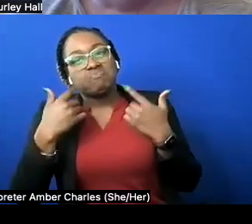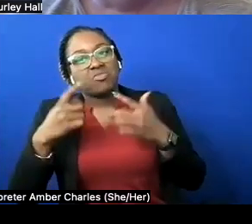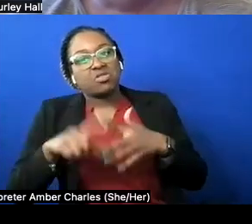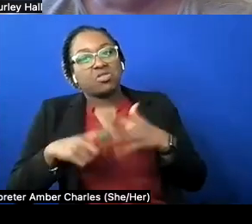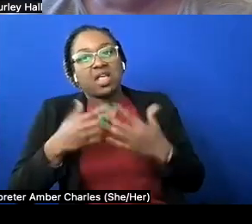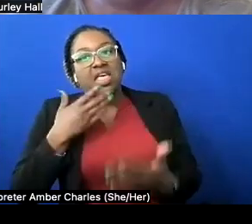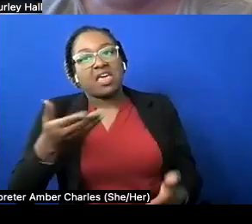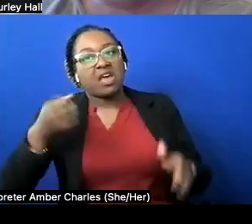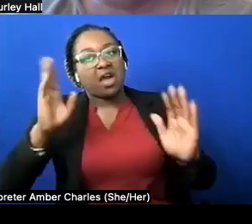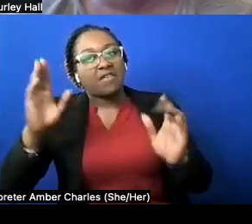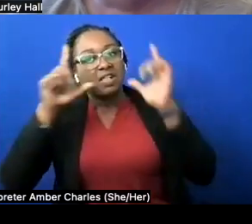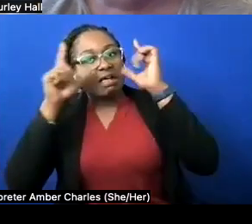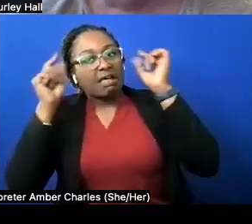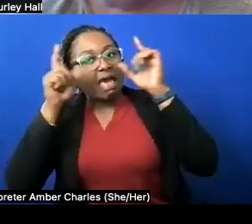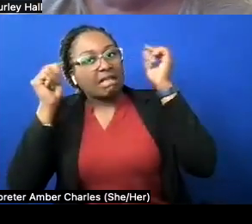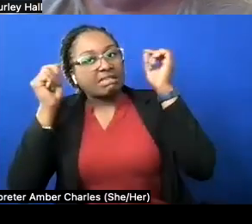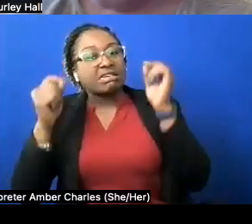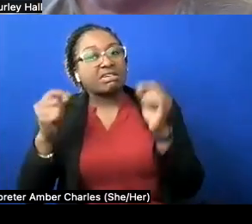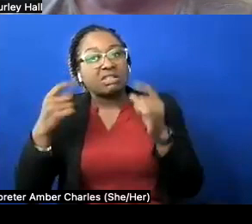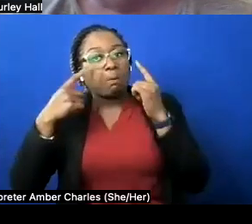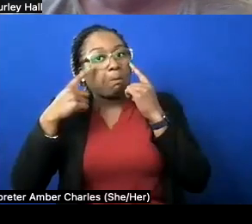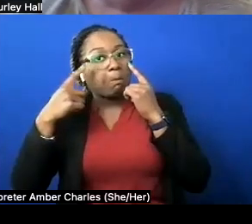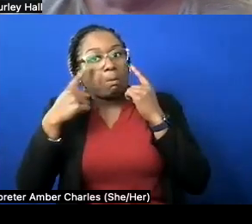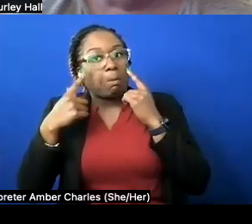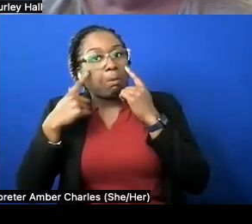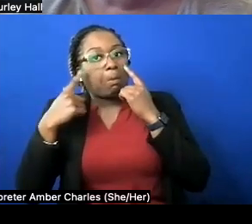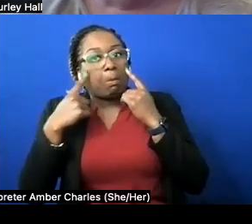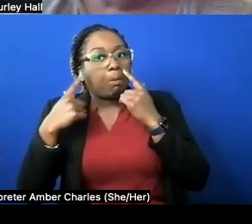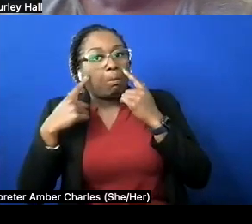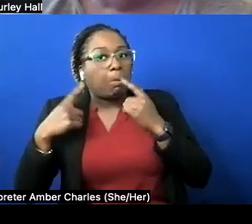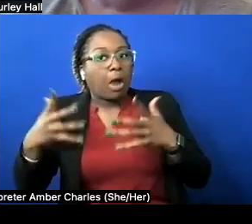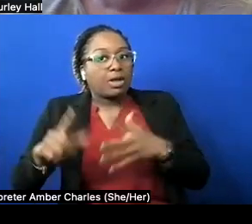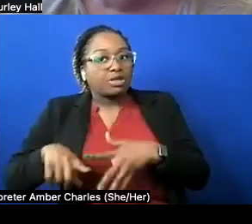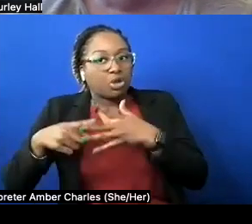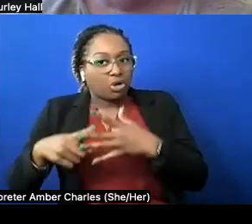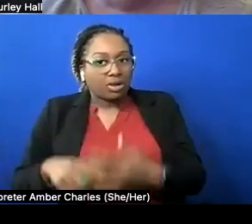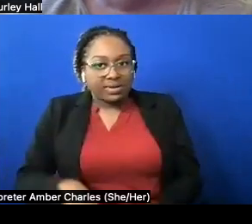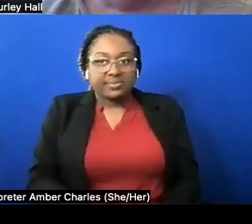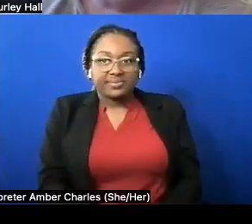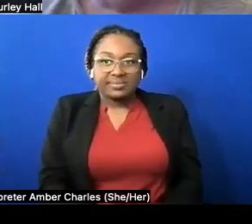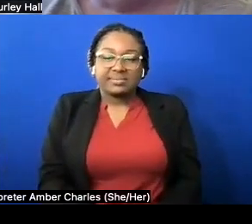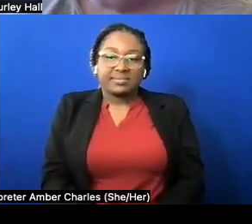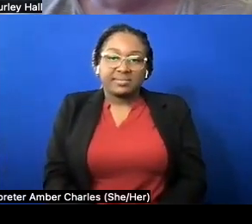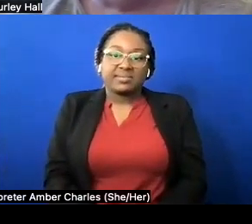sunglasses. The tears are already beginning to well up. You know,